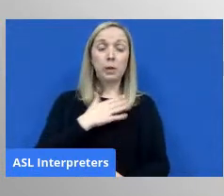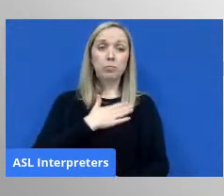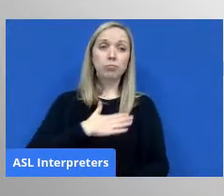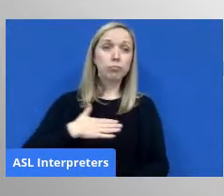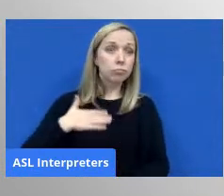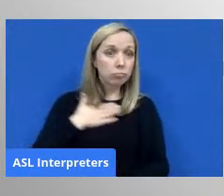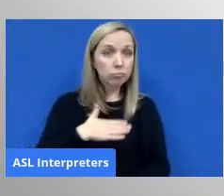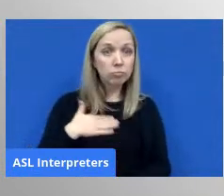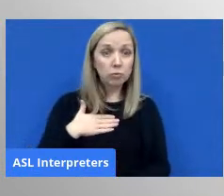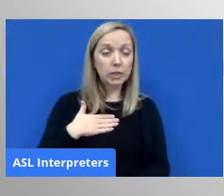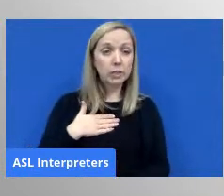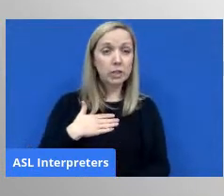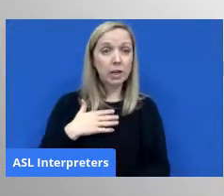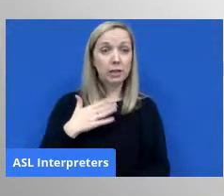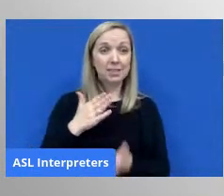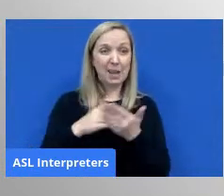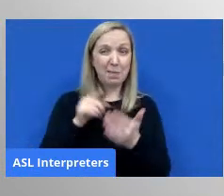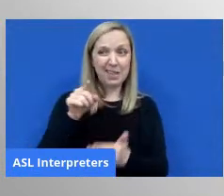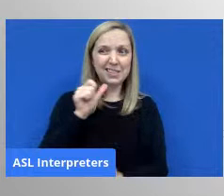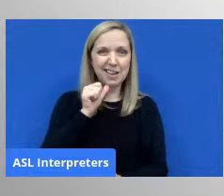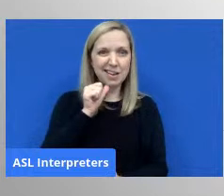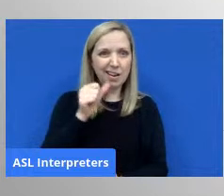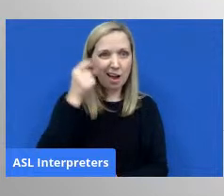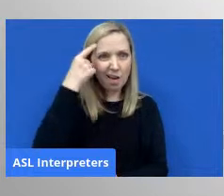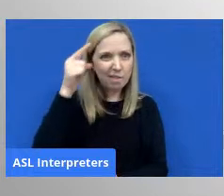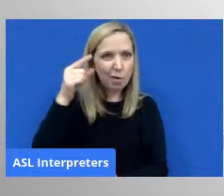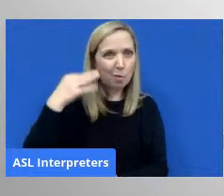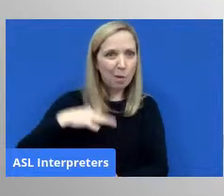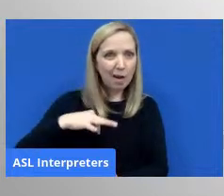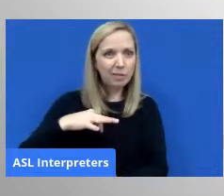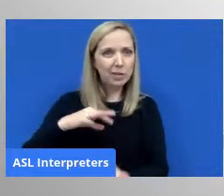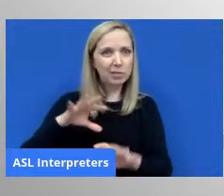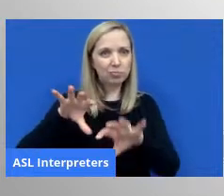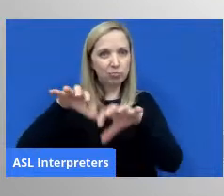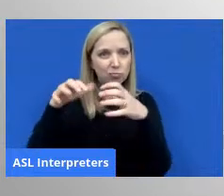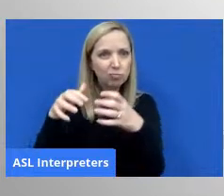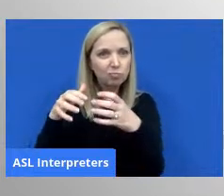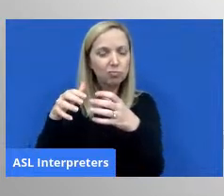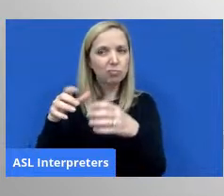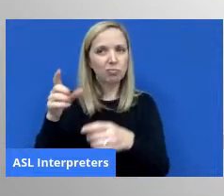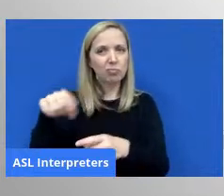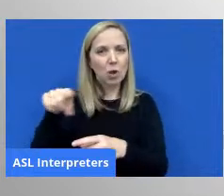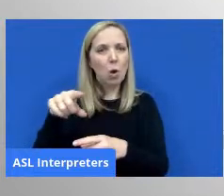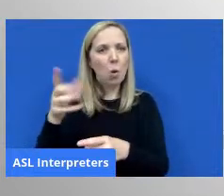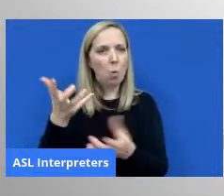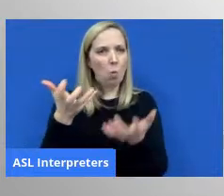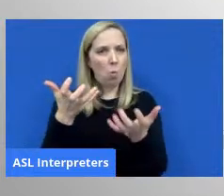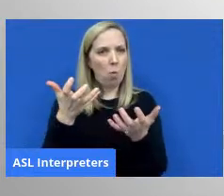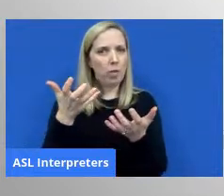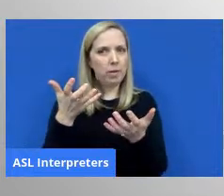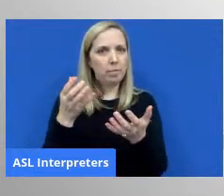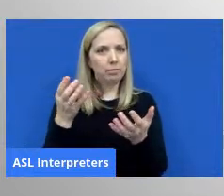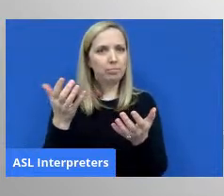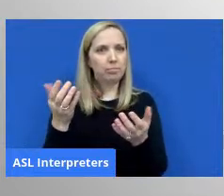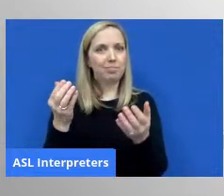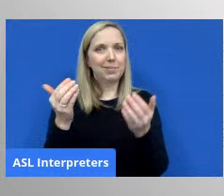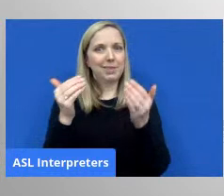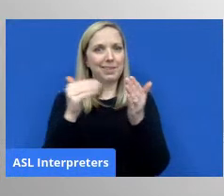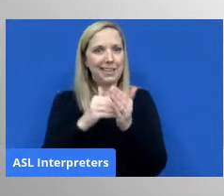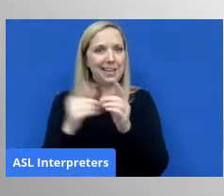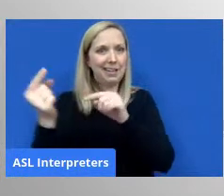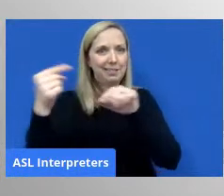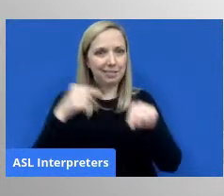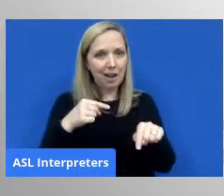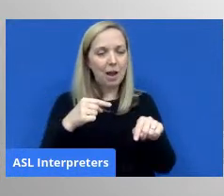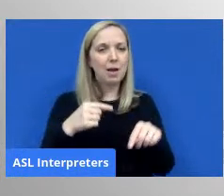them in our discussions on the 25th. You know, everything from the Boys and Girls Club to the Scouts,